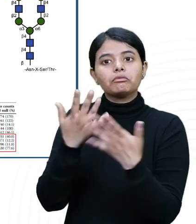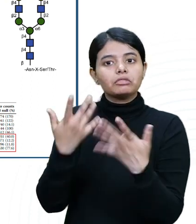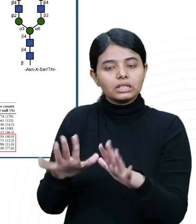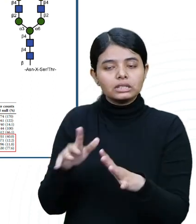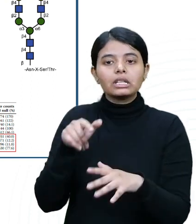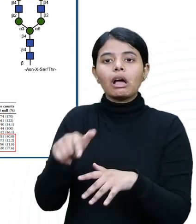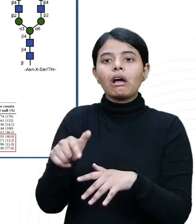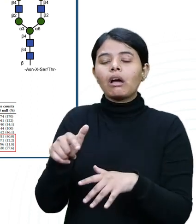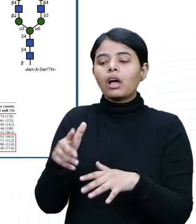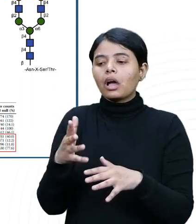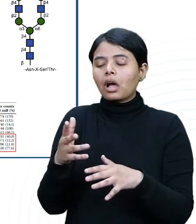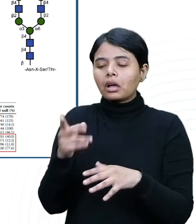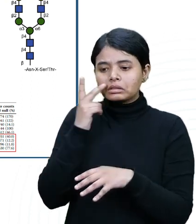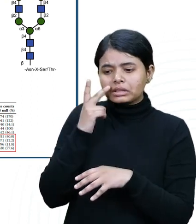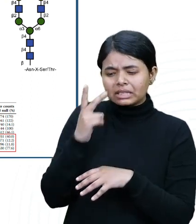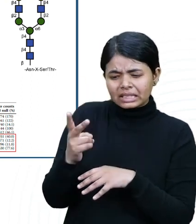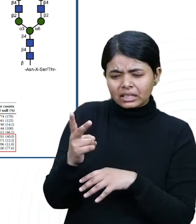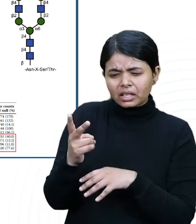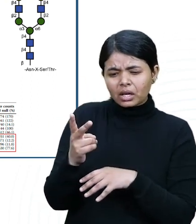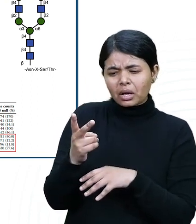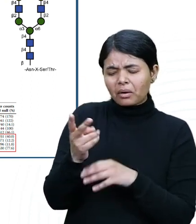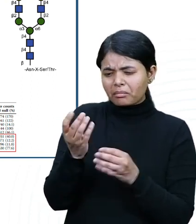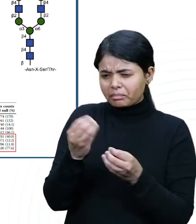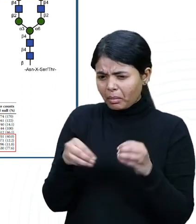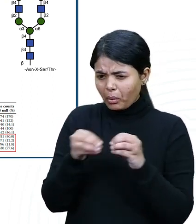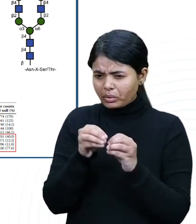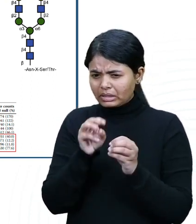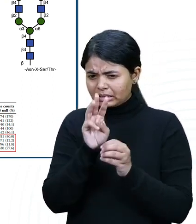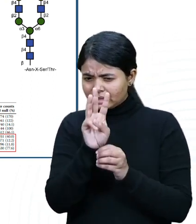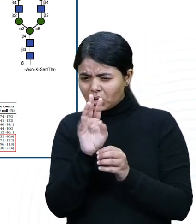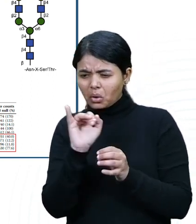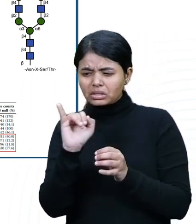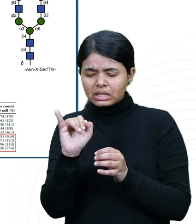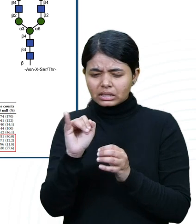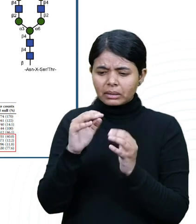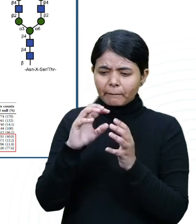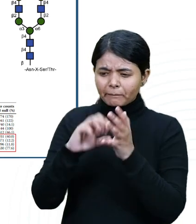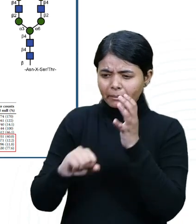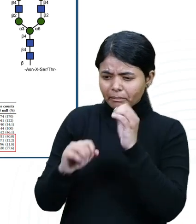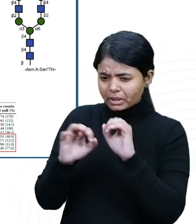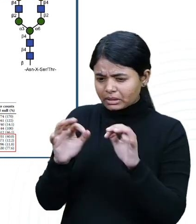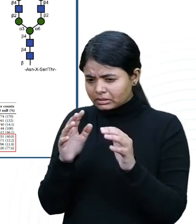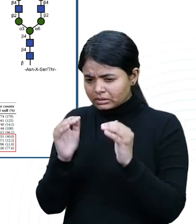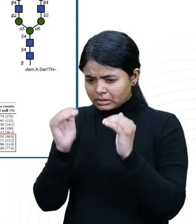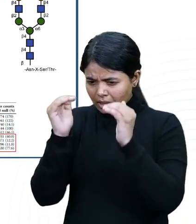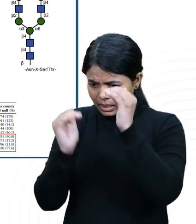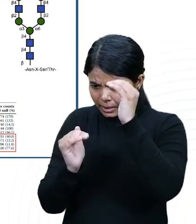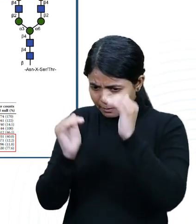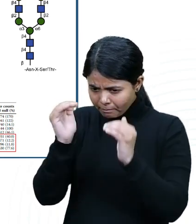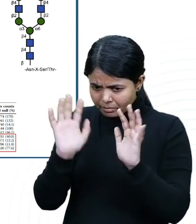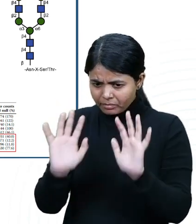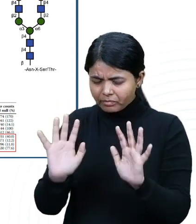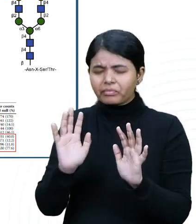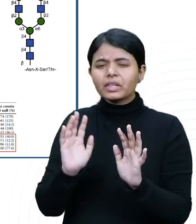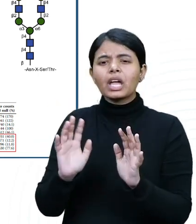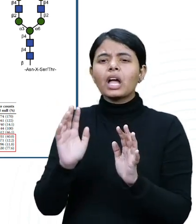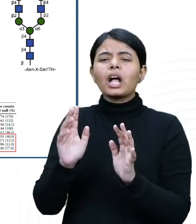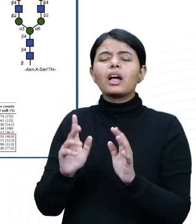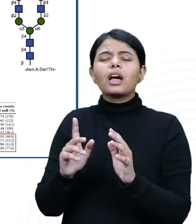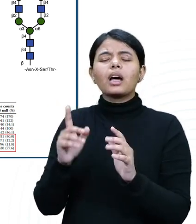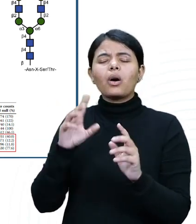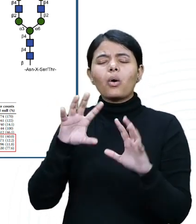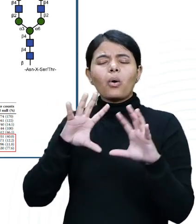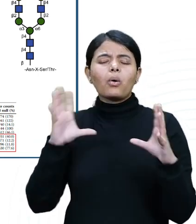arm, basically trying to compensate for the loss of TBGT10. And that's how these linear arms are